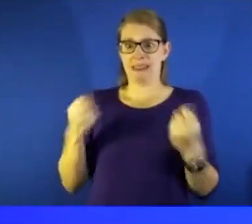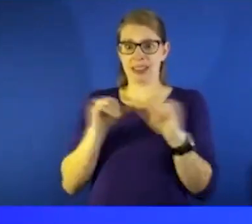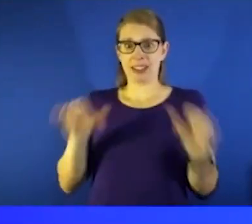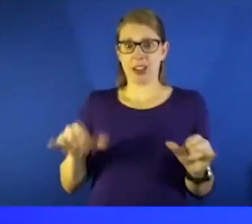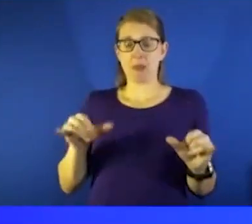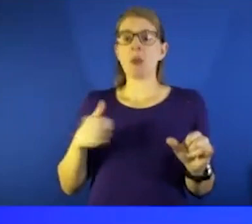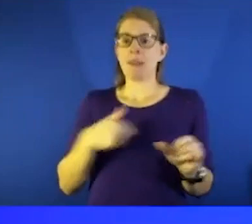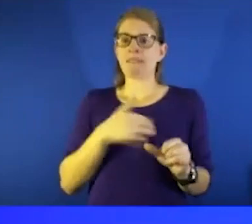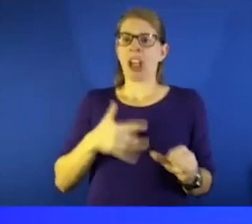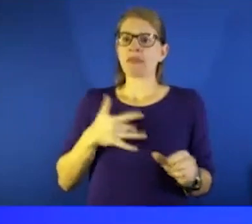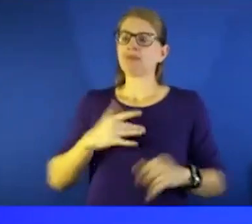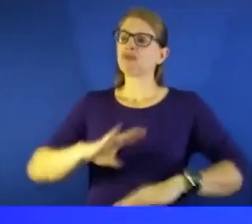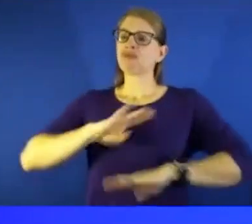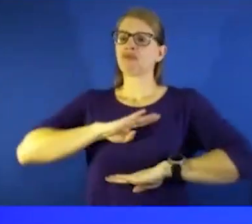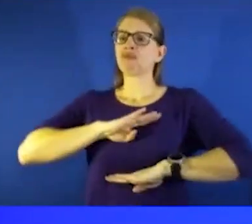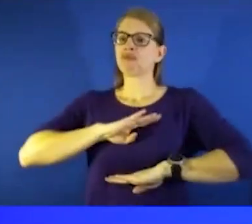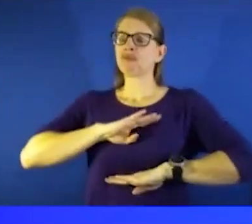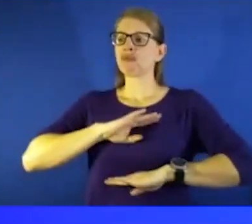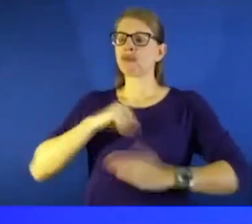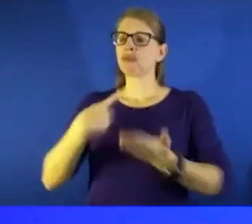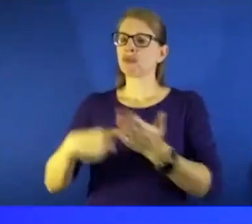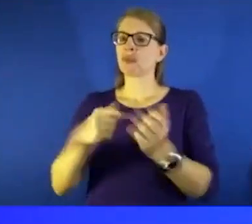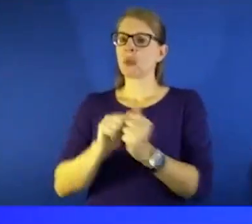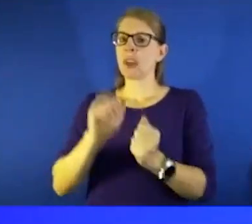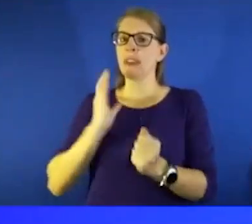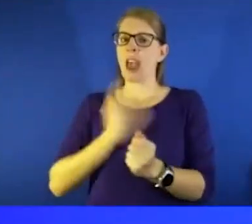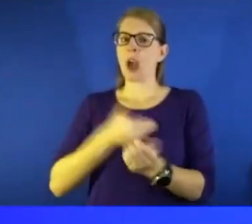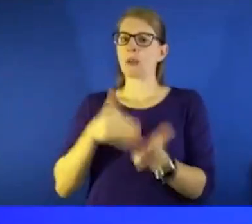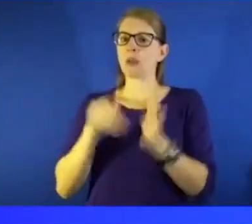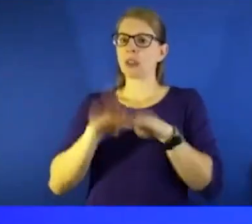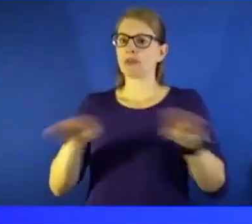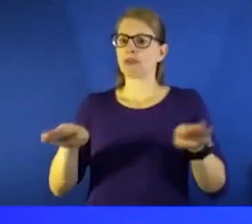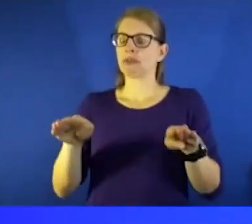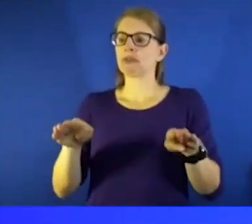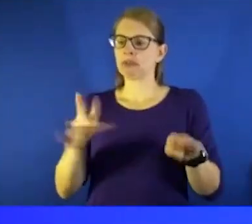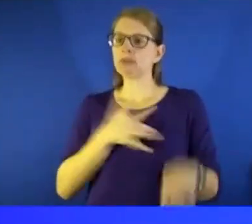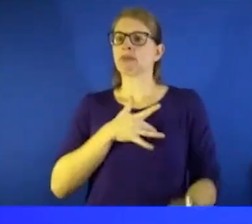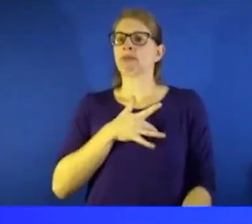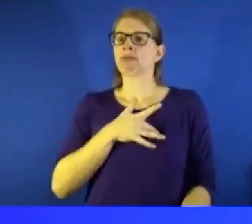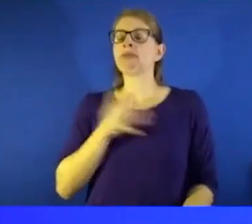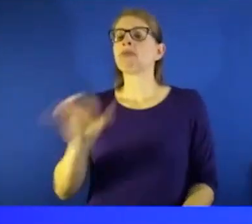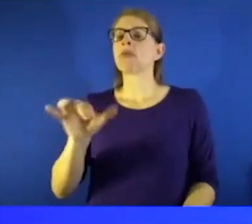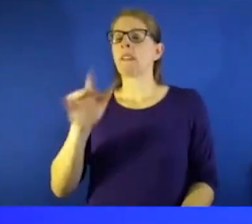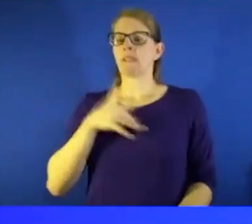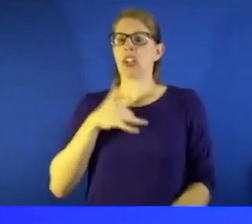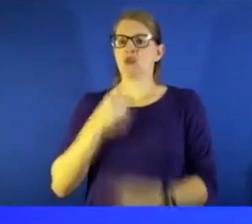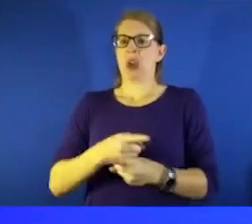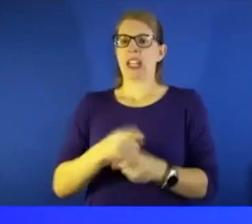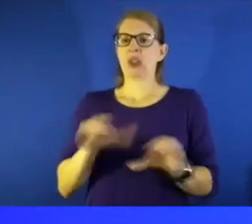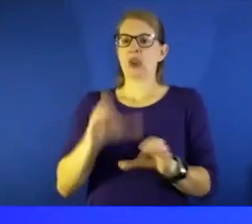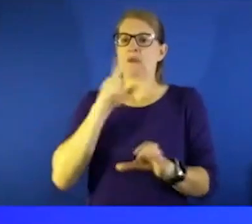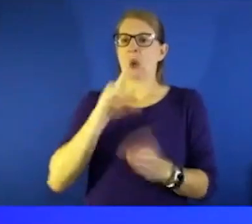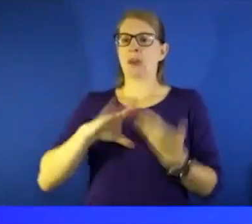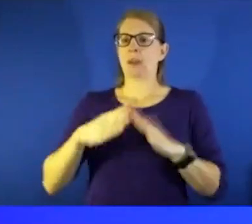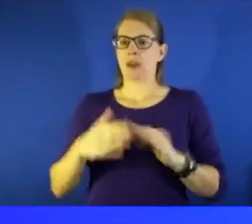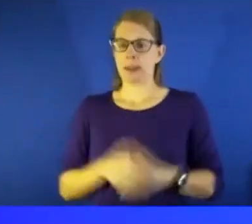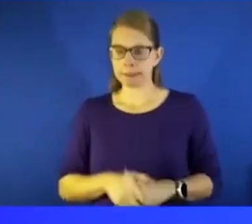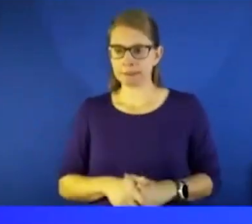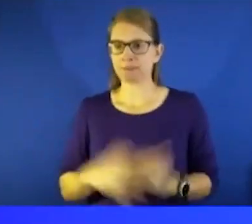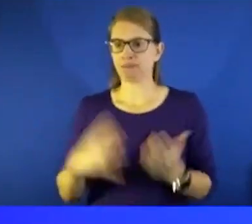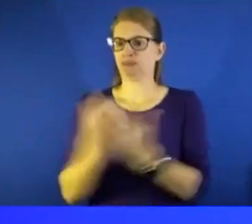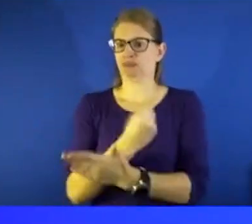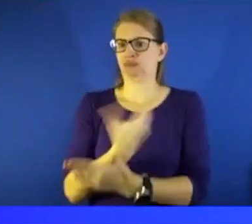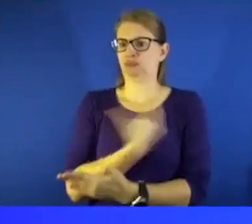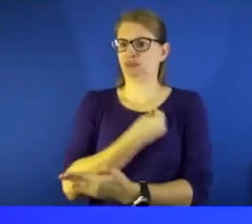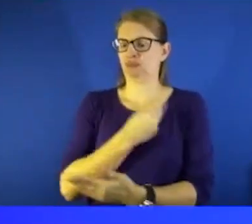that conversation with our pediatrician was really impactful, and we think that this is the right thing to do for the community. So I would encourage parents to be talking with